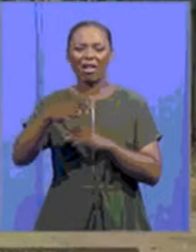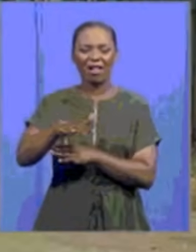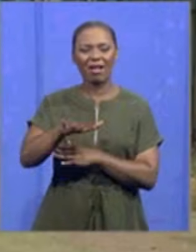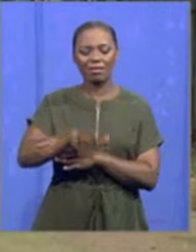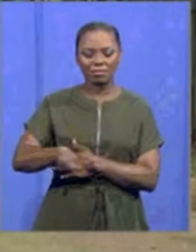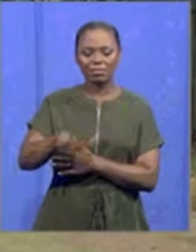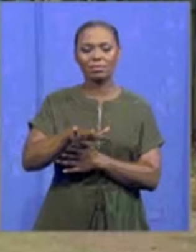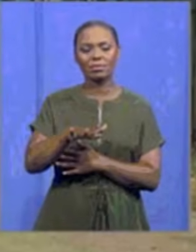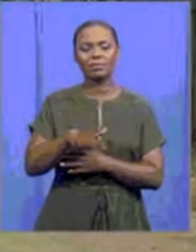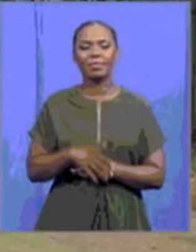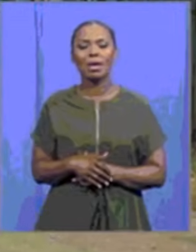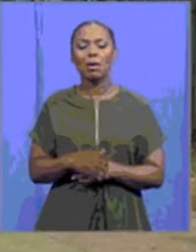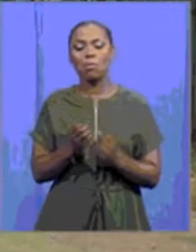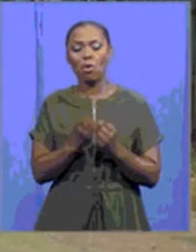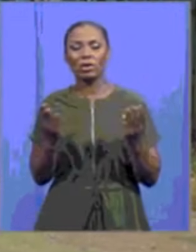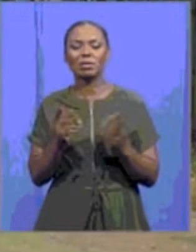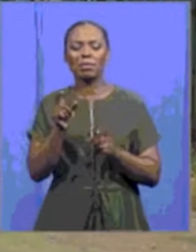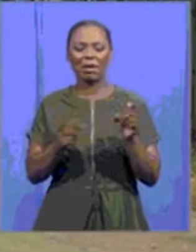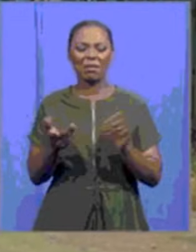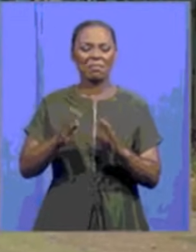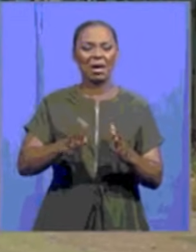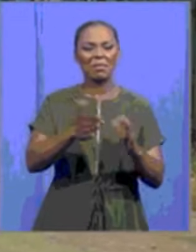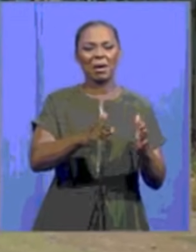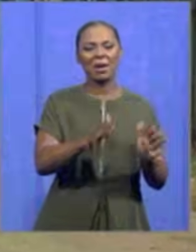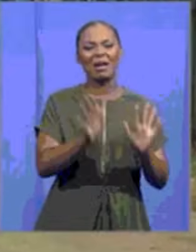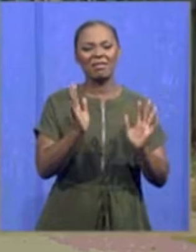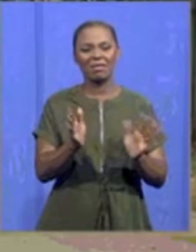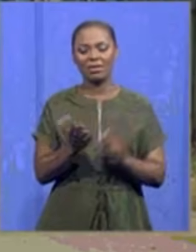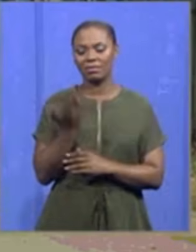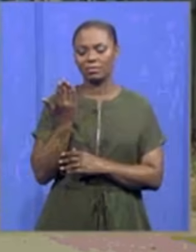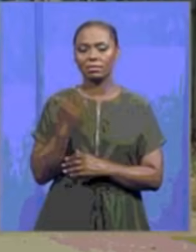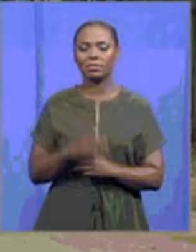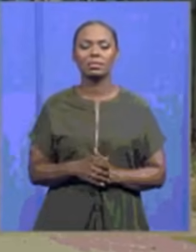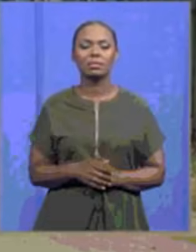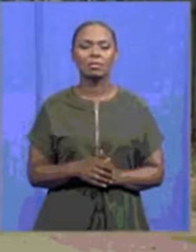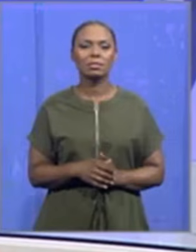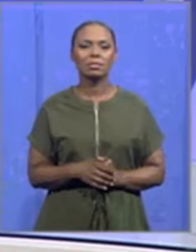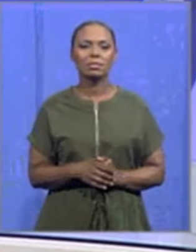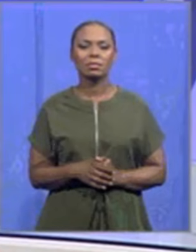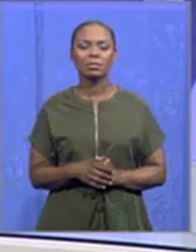gape koketšo ya mahu ao a bakago a thibetšwe mo mengwageng ya go feta.